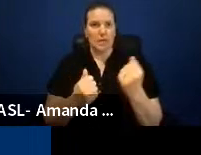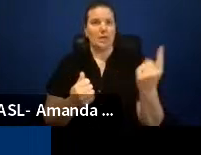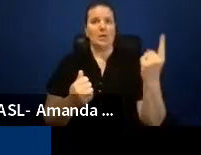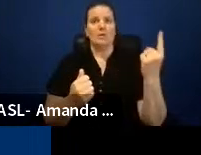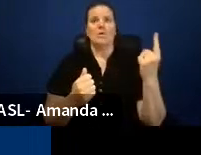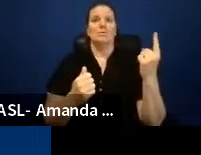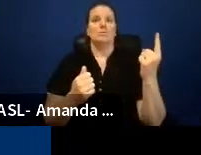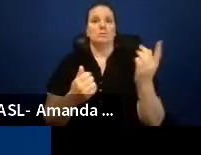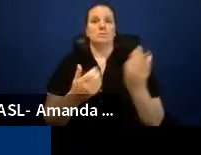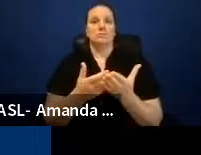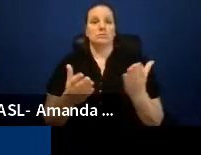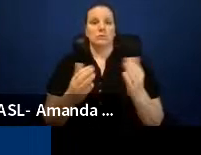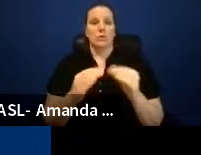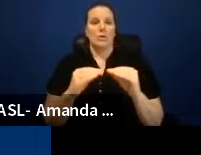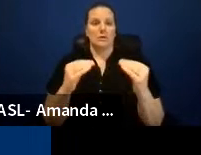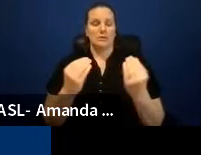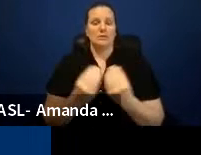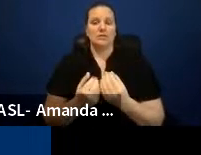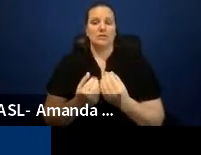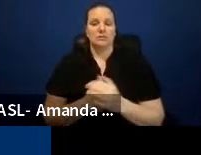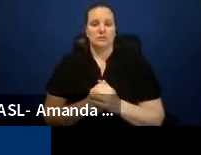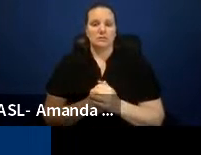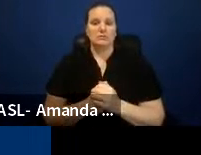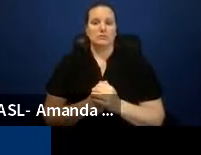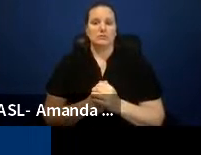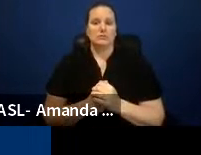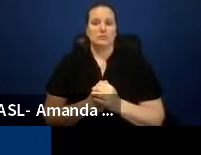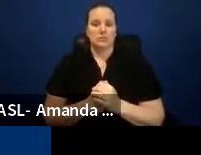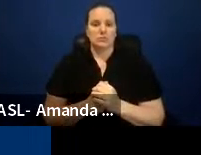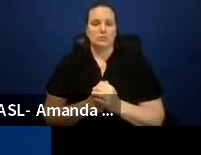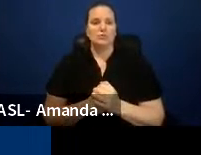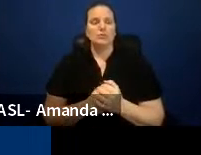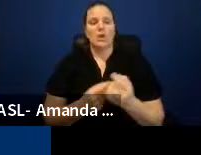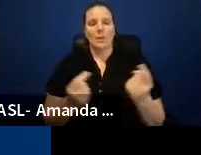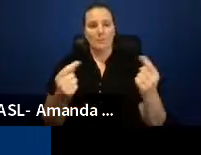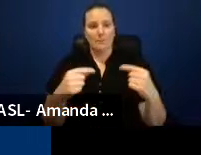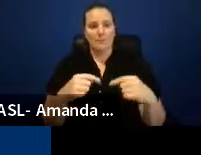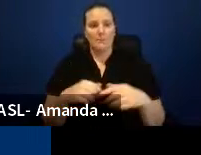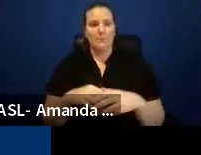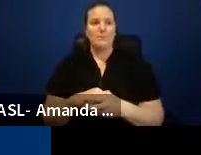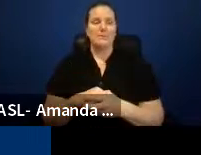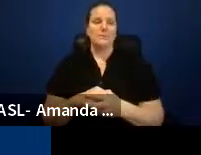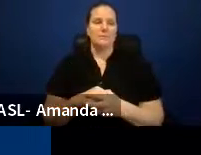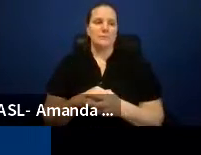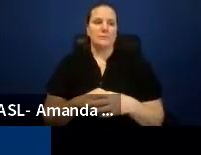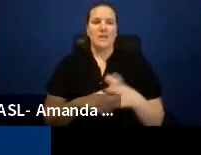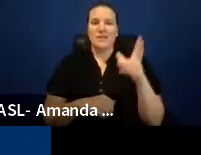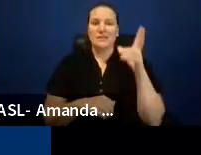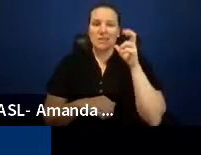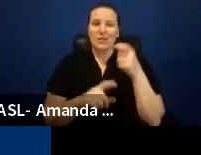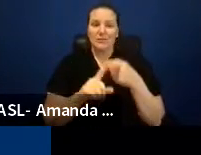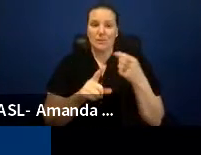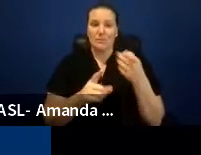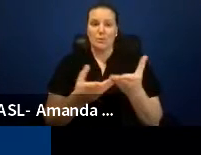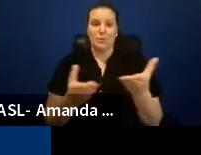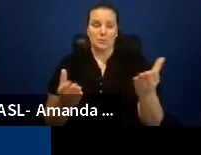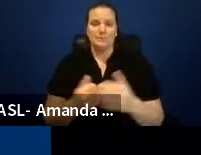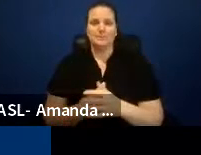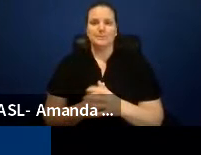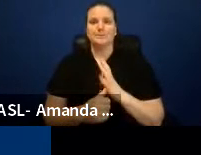your organizations to come and let us hear from.